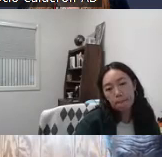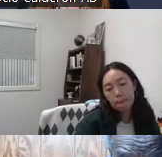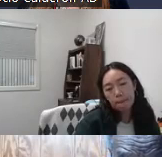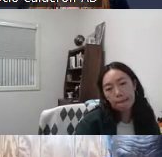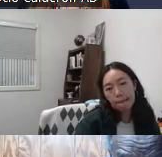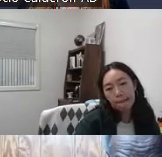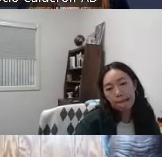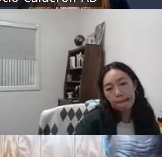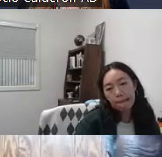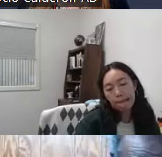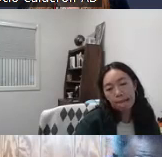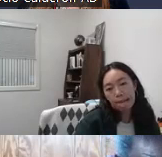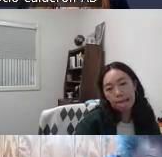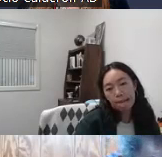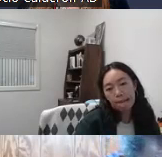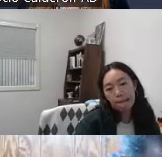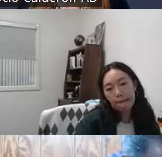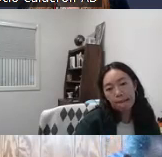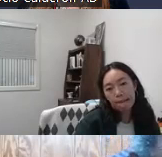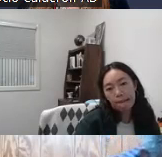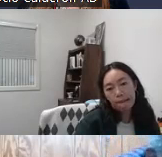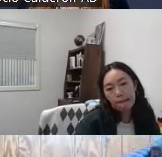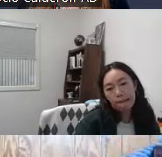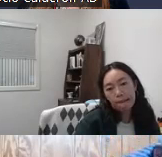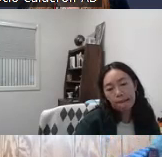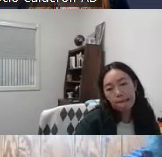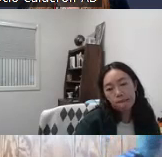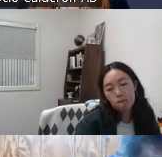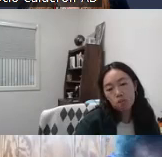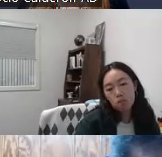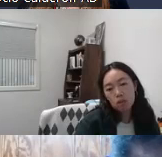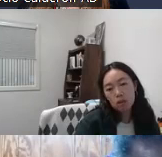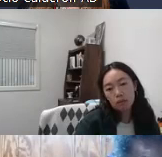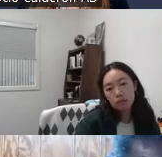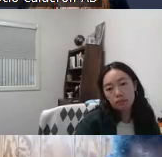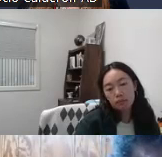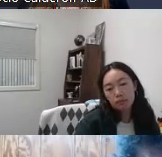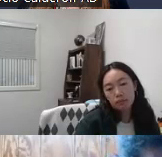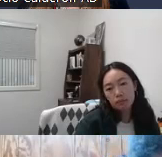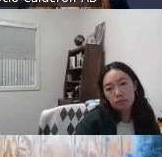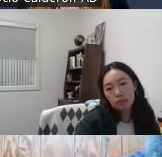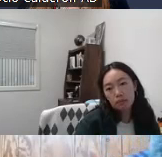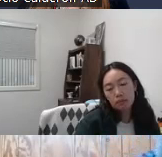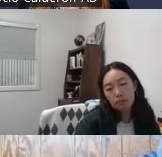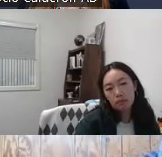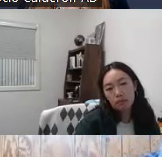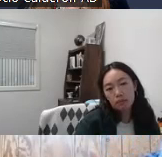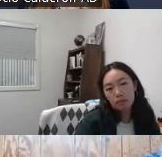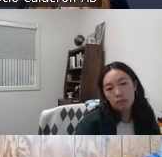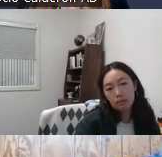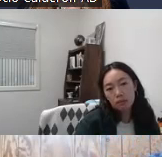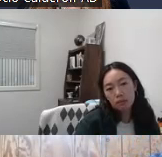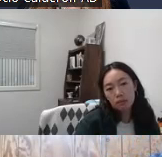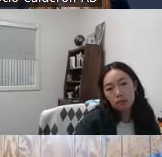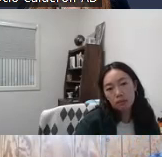you mentioned. One was around the bike path infrastructure and following up on that. And I got your chat about that too. So I noted that down